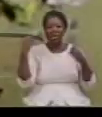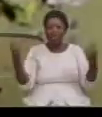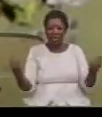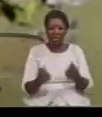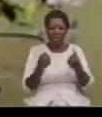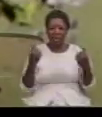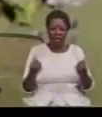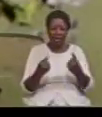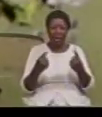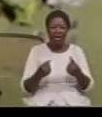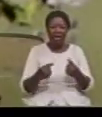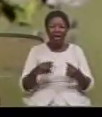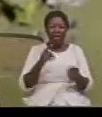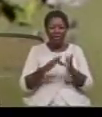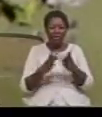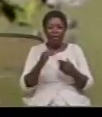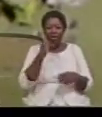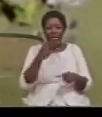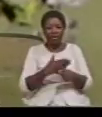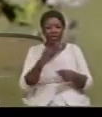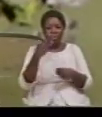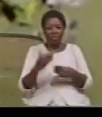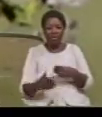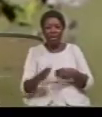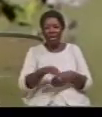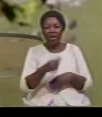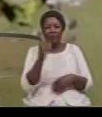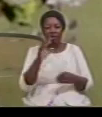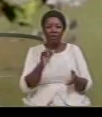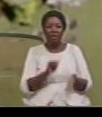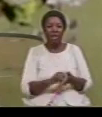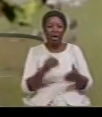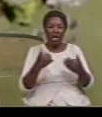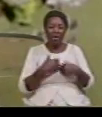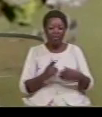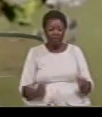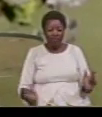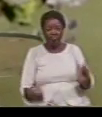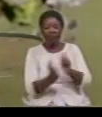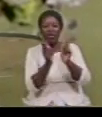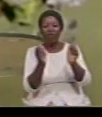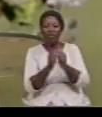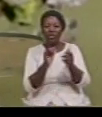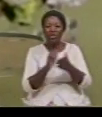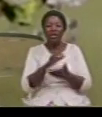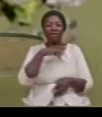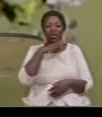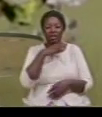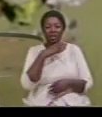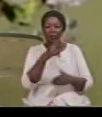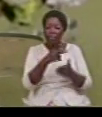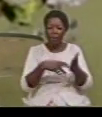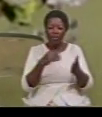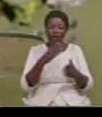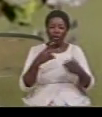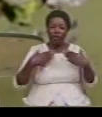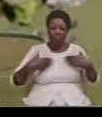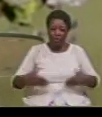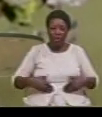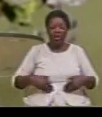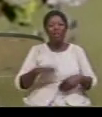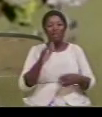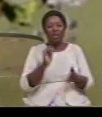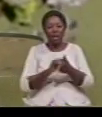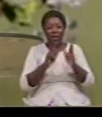period of uncleanness. Anyone who had contact with the defiled person or any of his objects